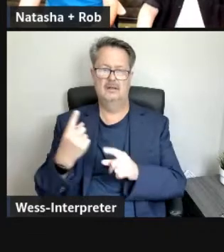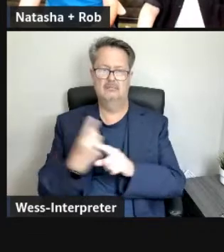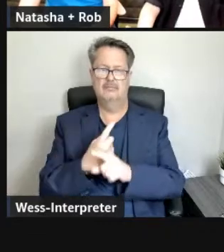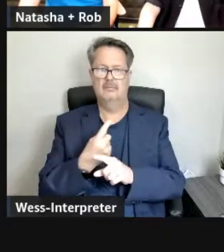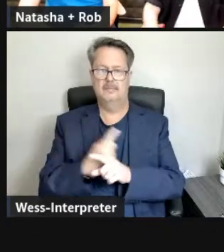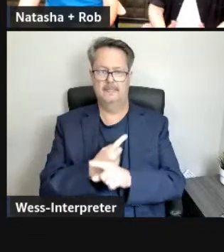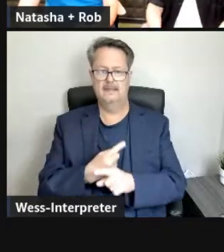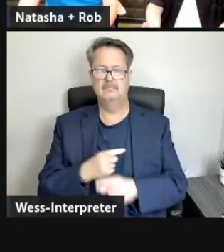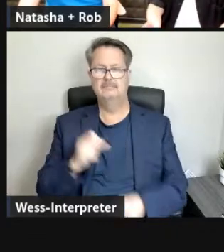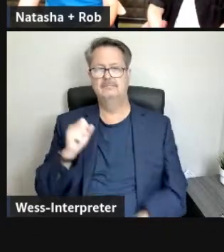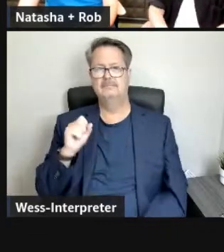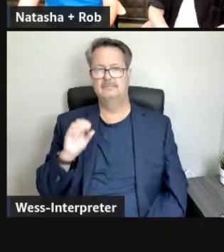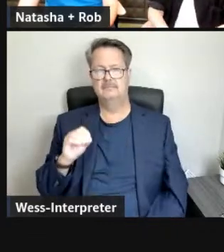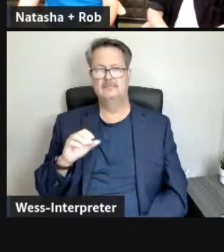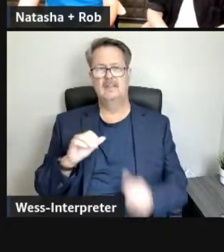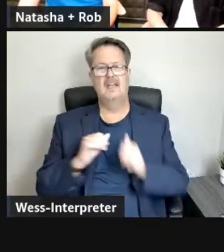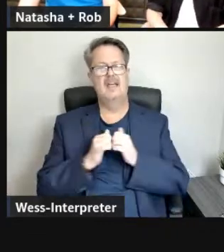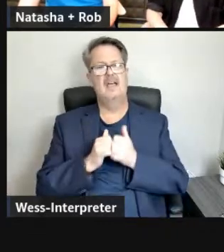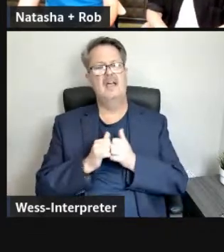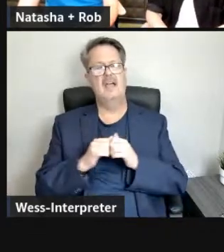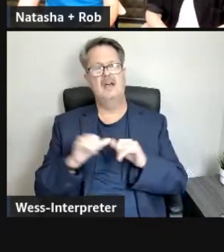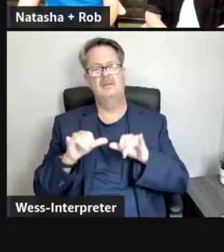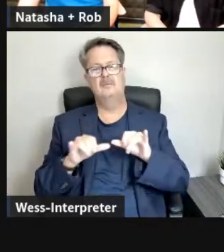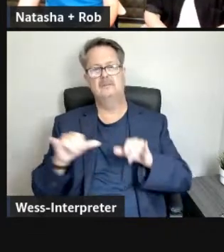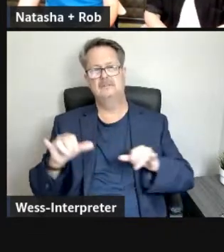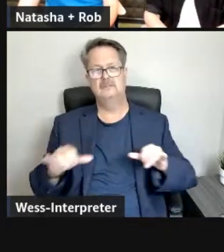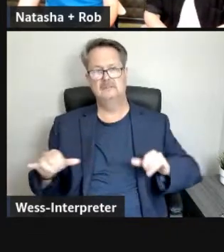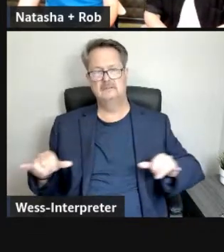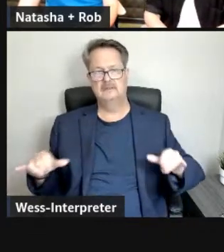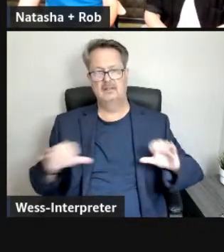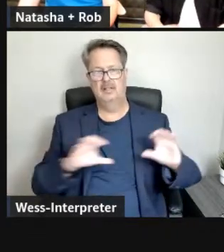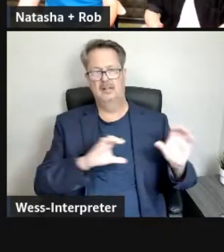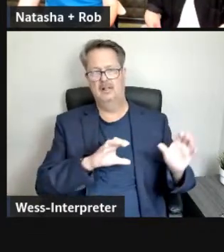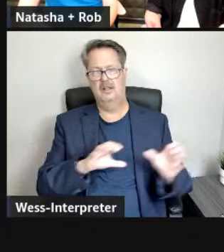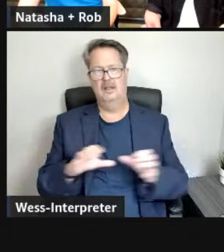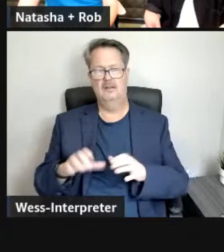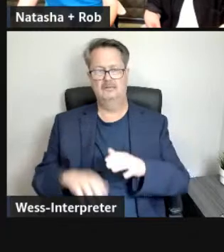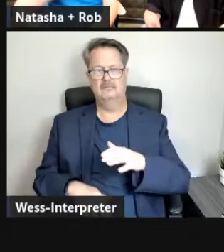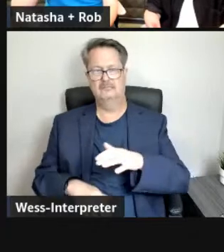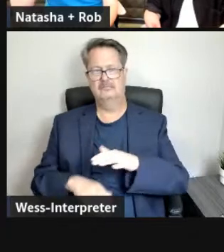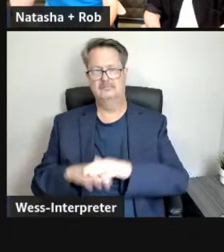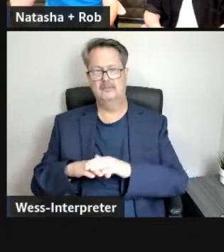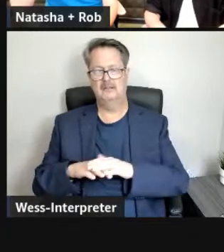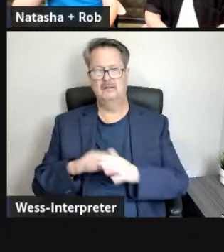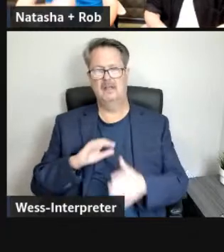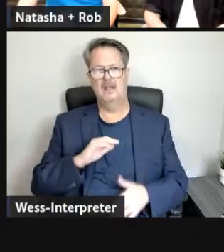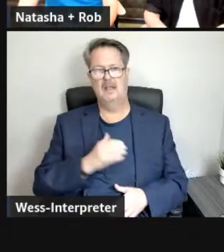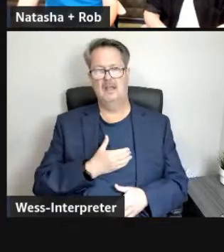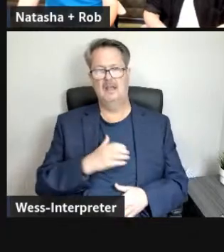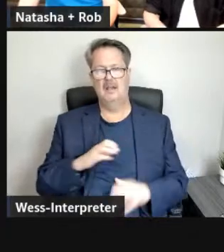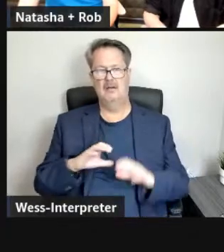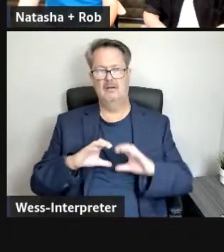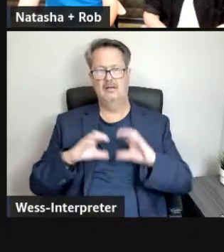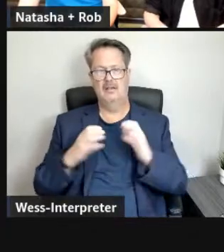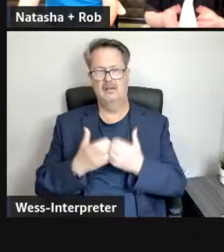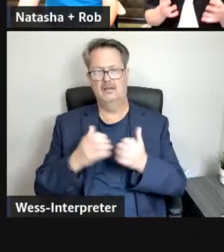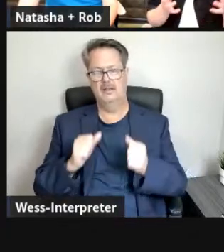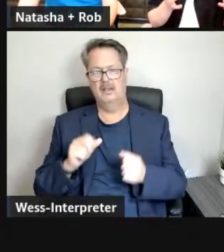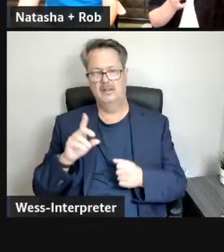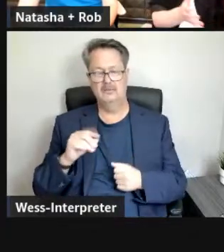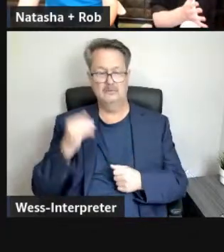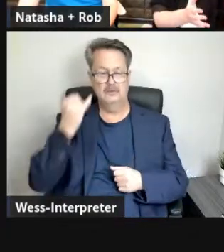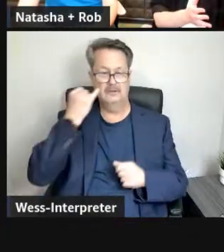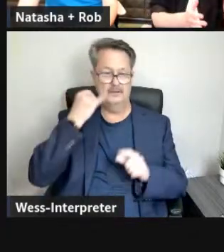So how do we scale our clusters to maximize the amount that our cluster can do to ensure that when we want to go from,